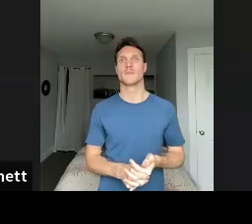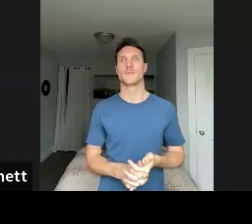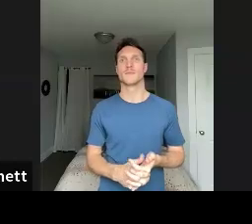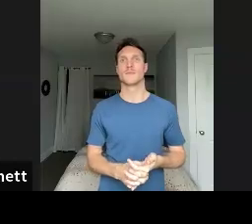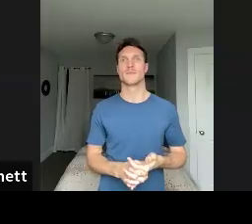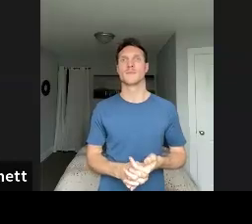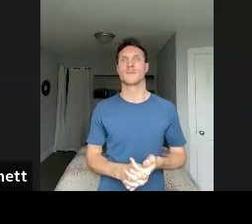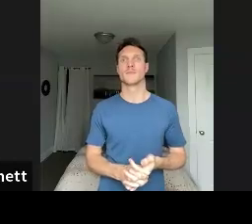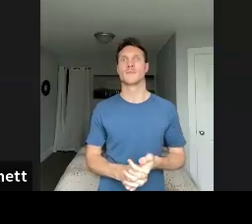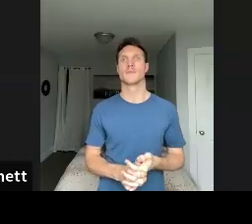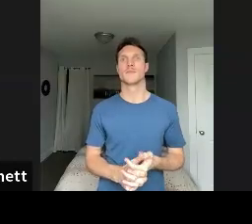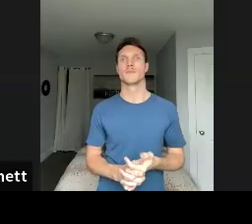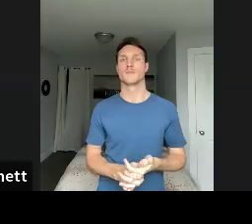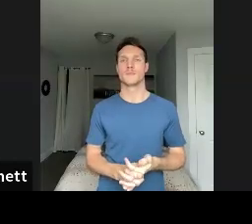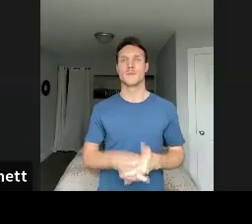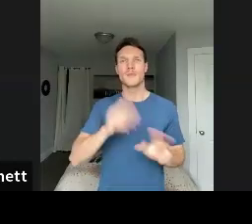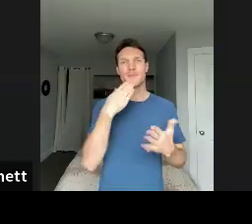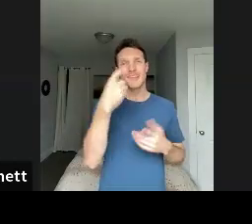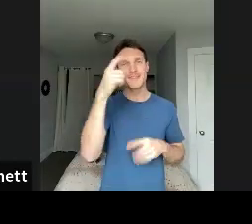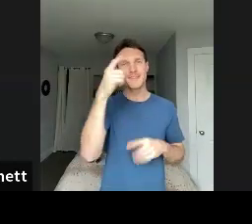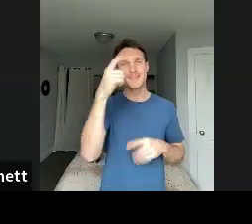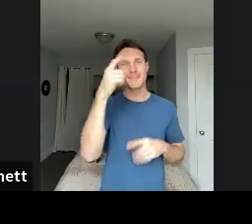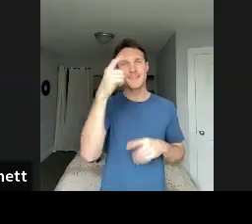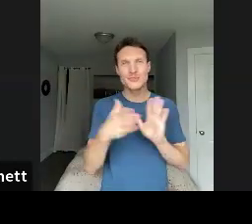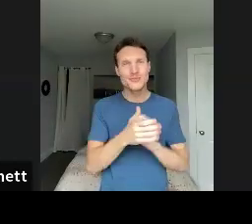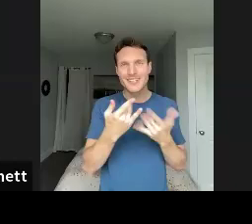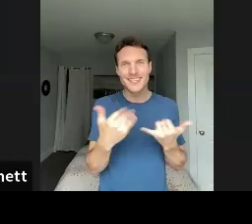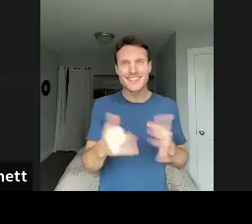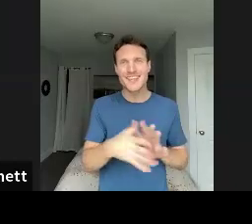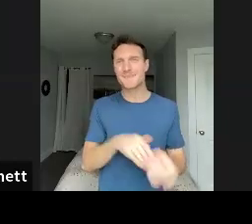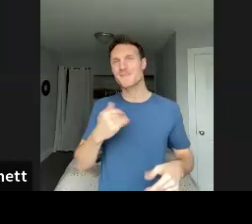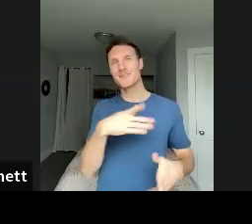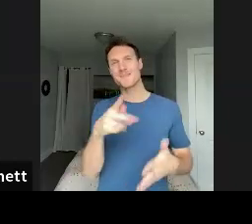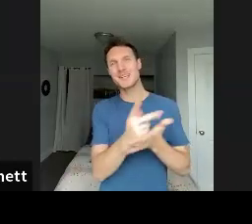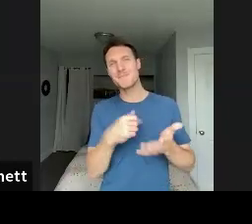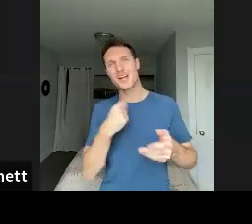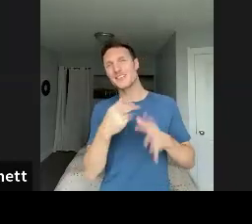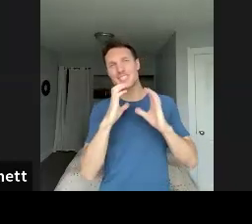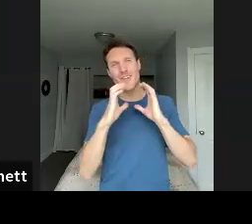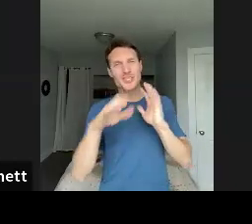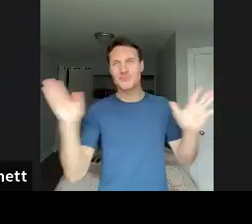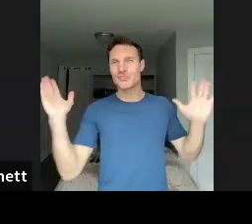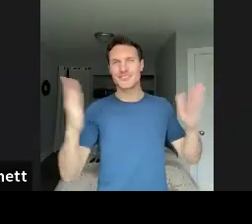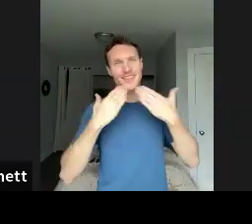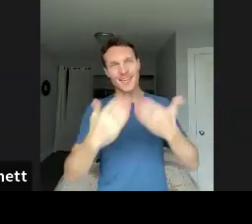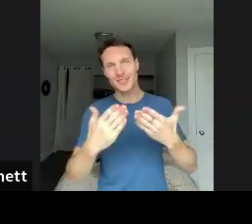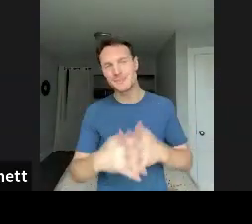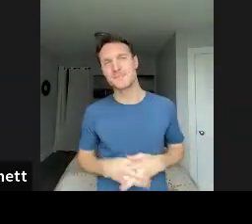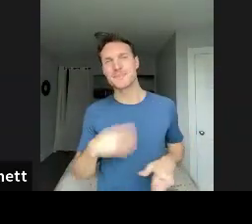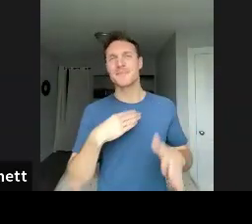Well, once again, we thank you for joining us today and being a part of this conversation. And